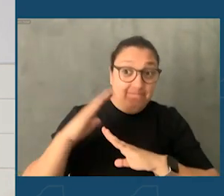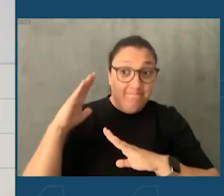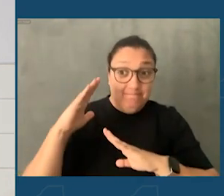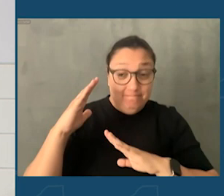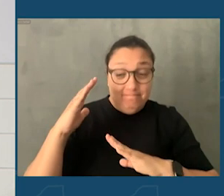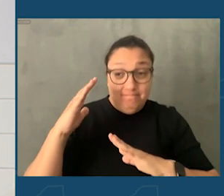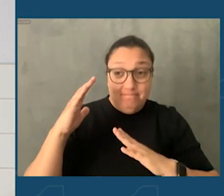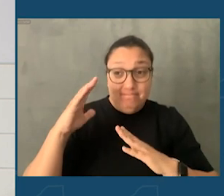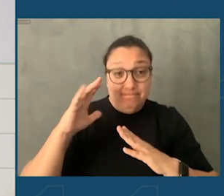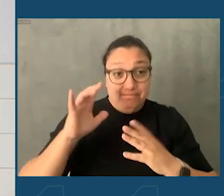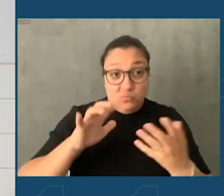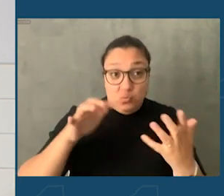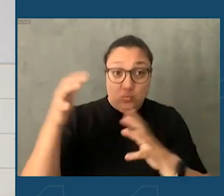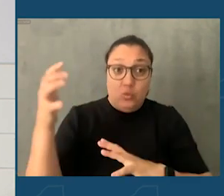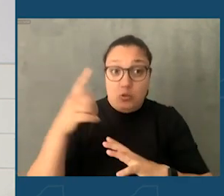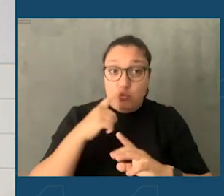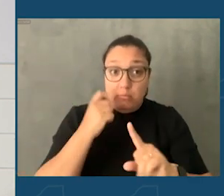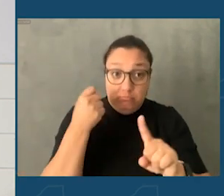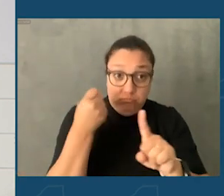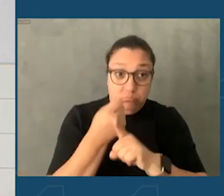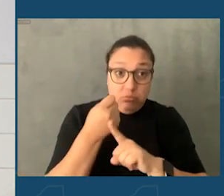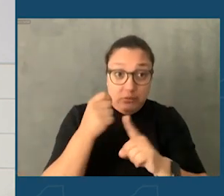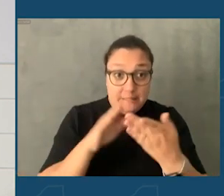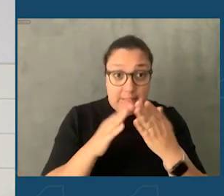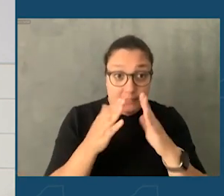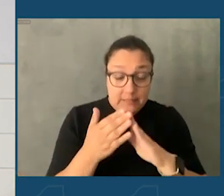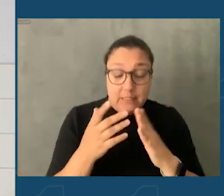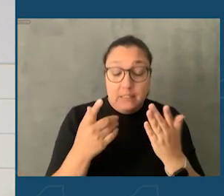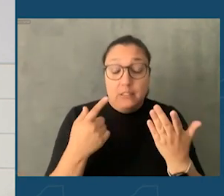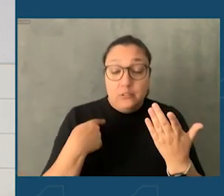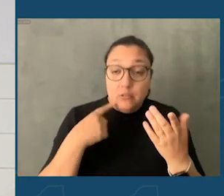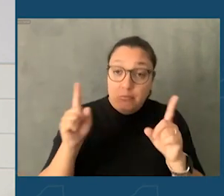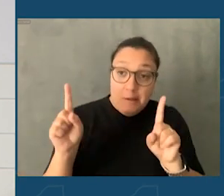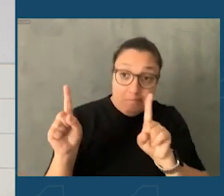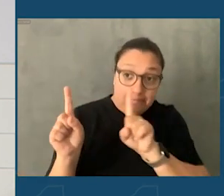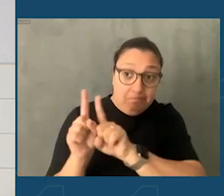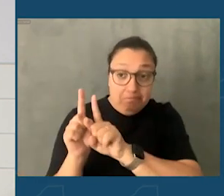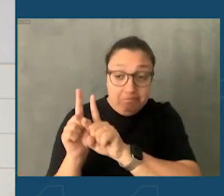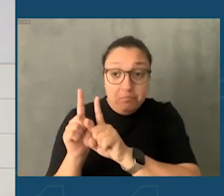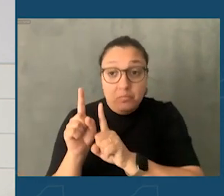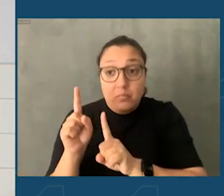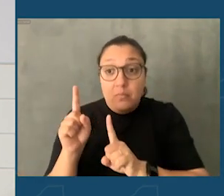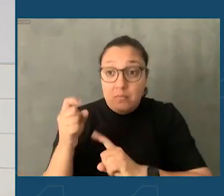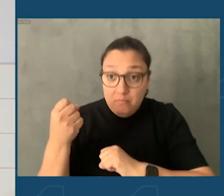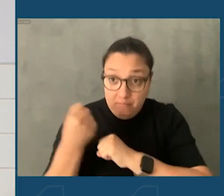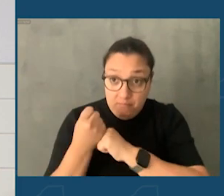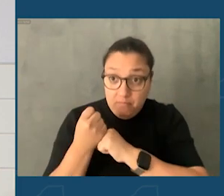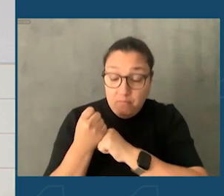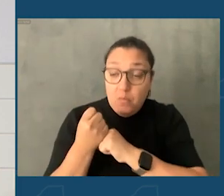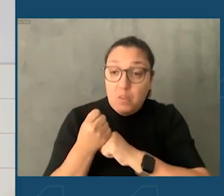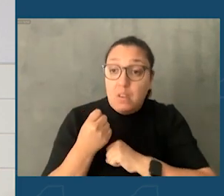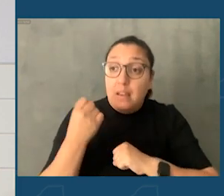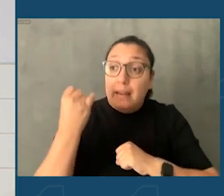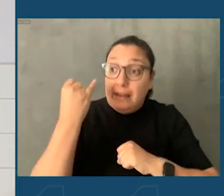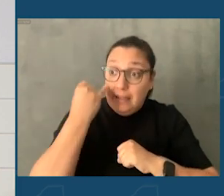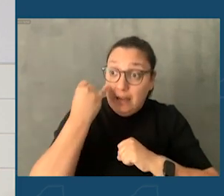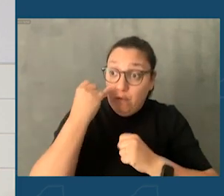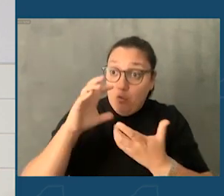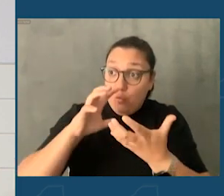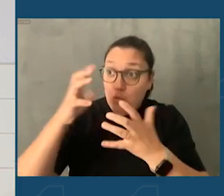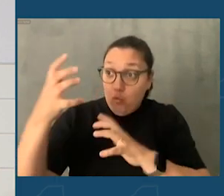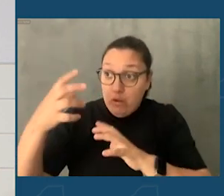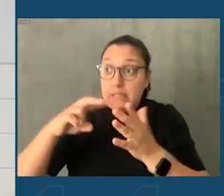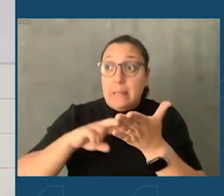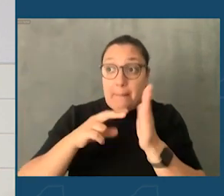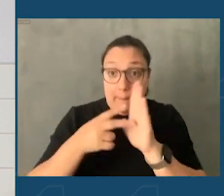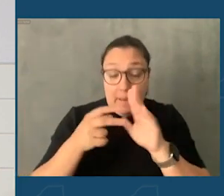long time. But I join with you in saying in crises there's opportunities. And you have really led from